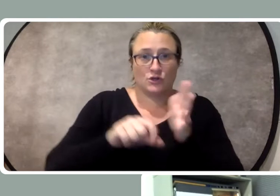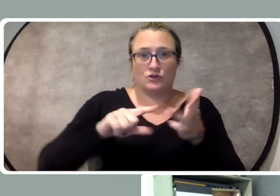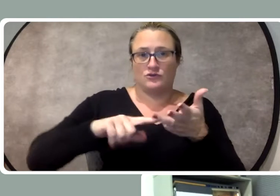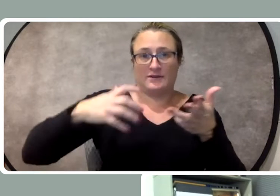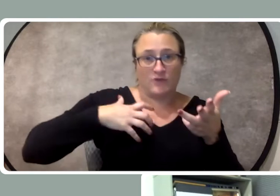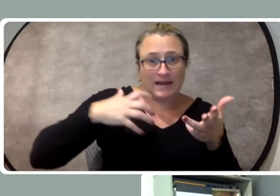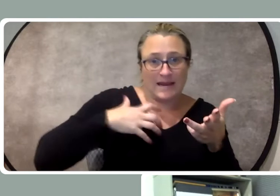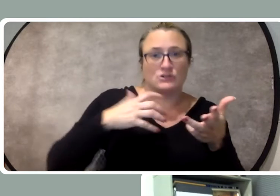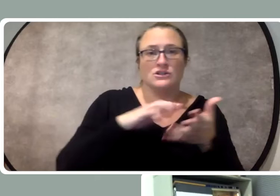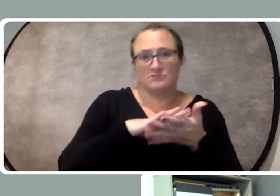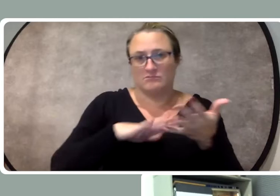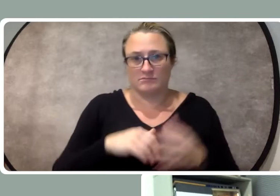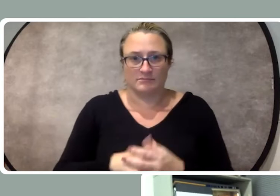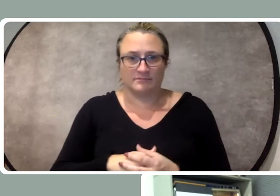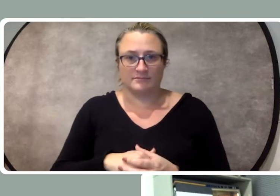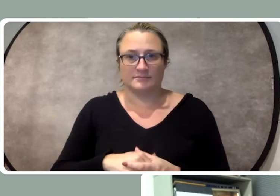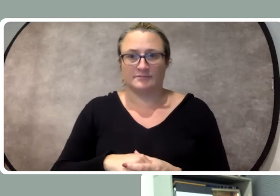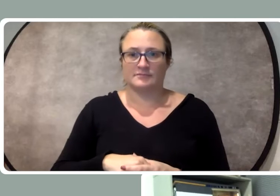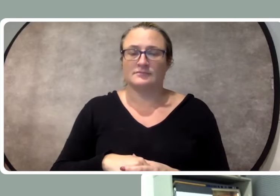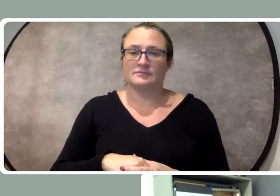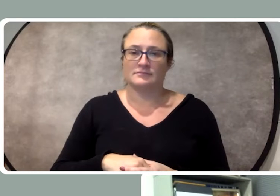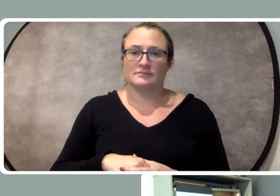if necessary.